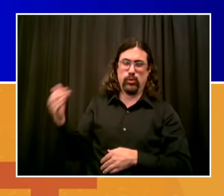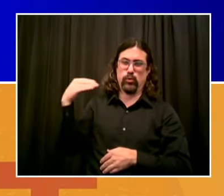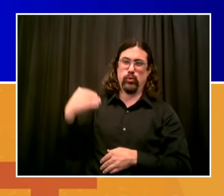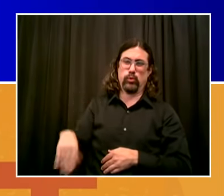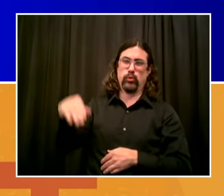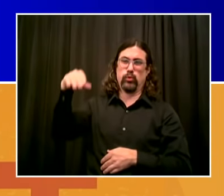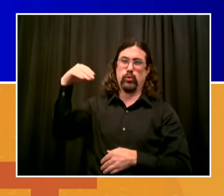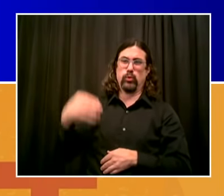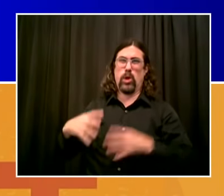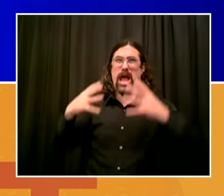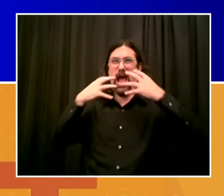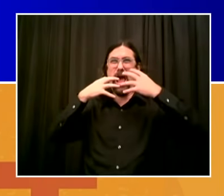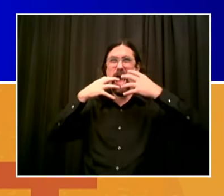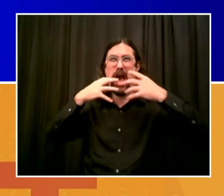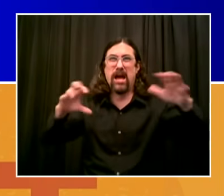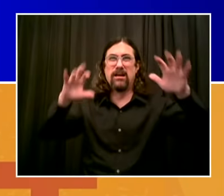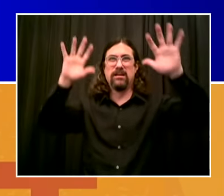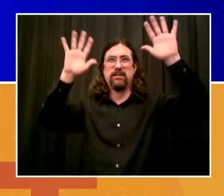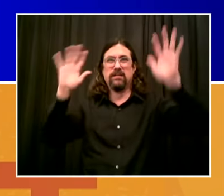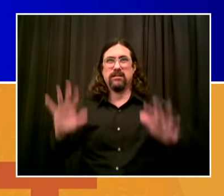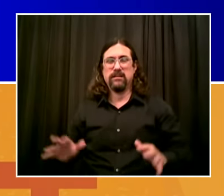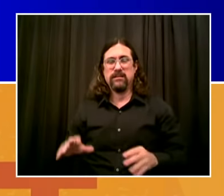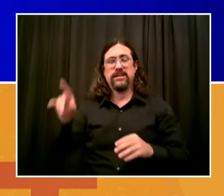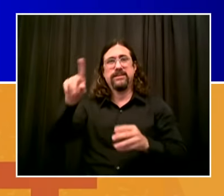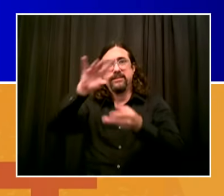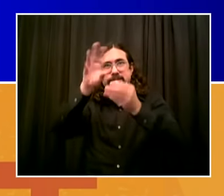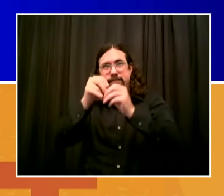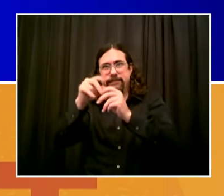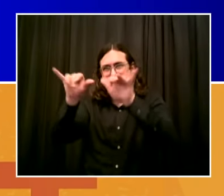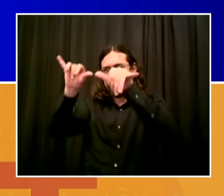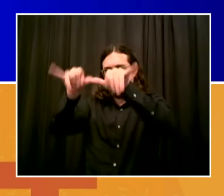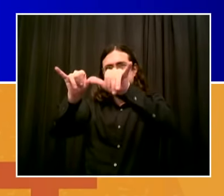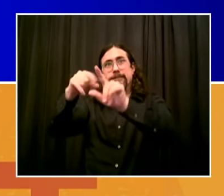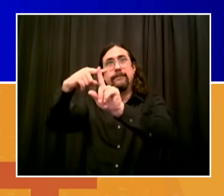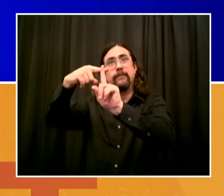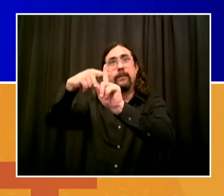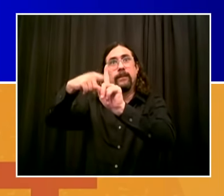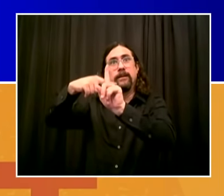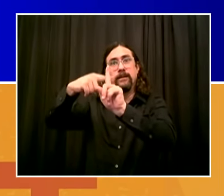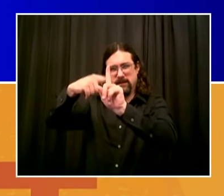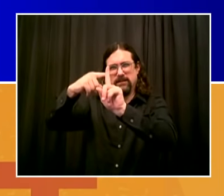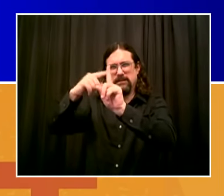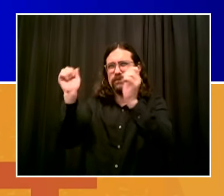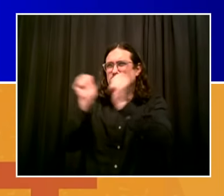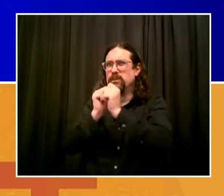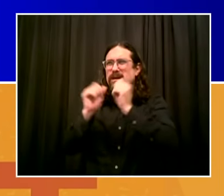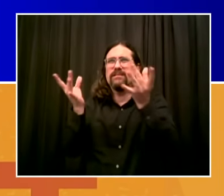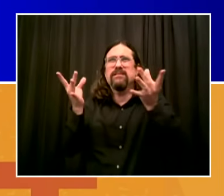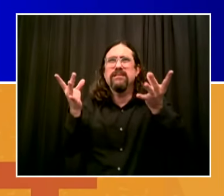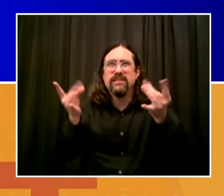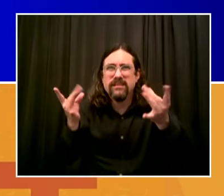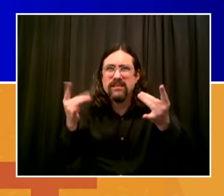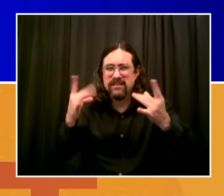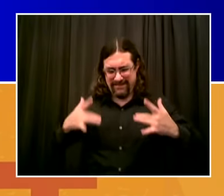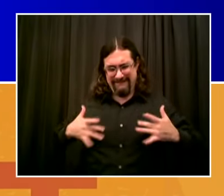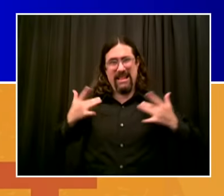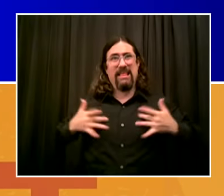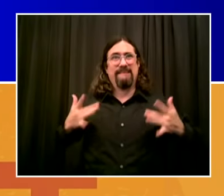index could reach 100 today. So everyone, remember, we get this very hot temperatures. Take it seriously. Do